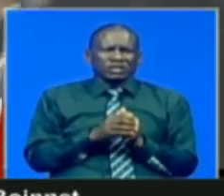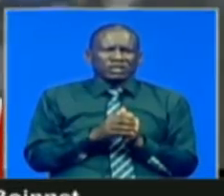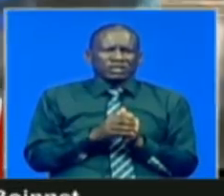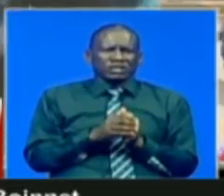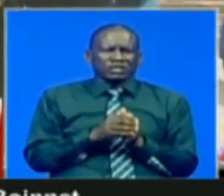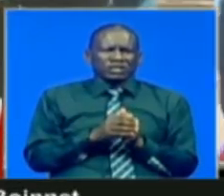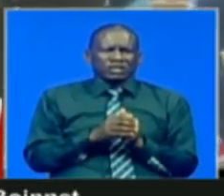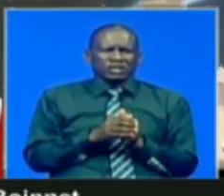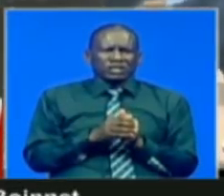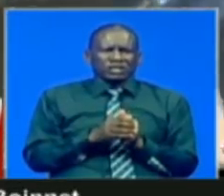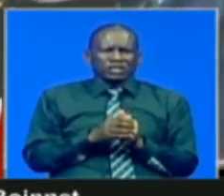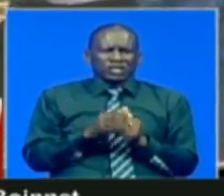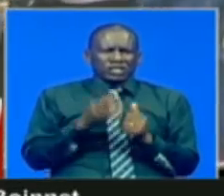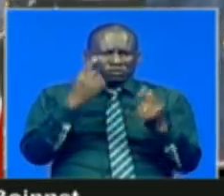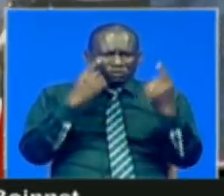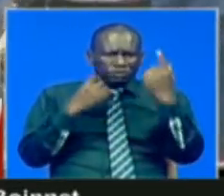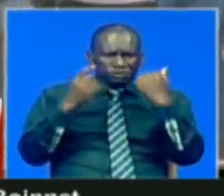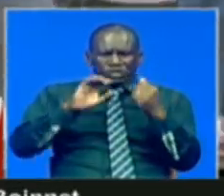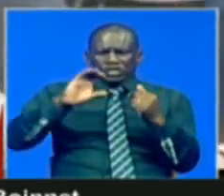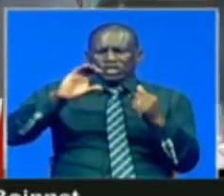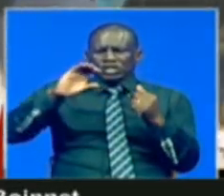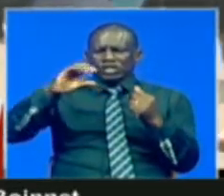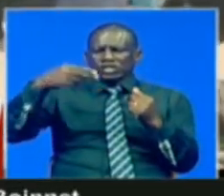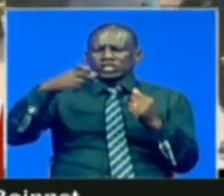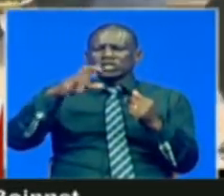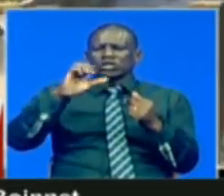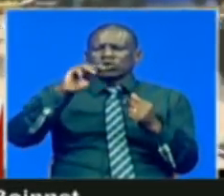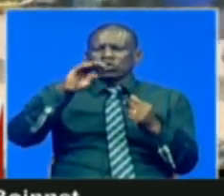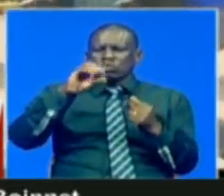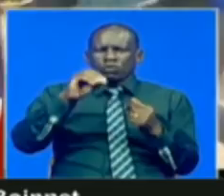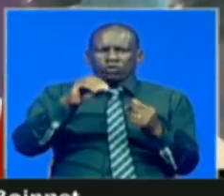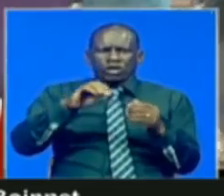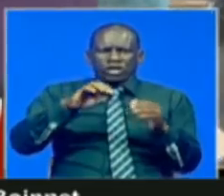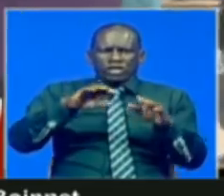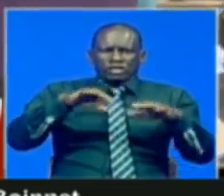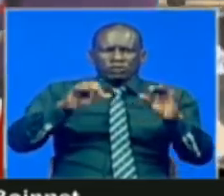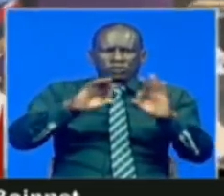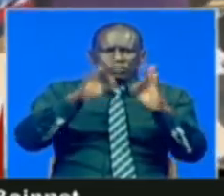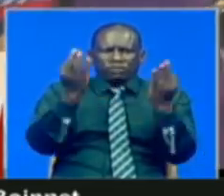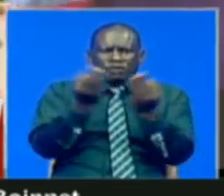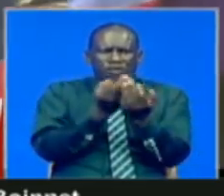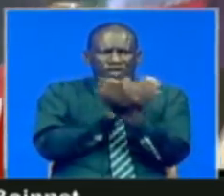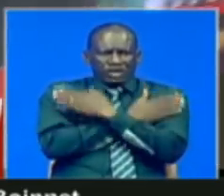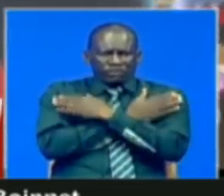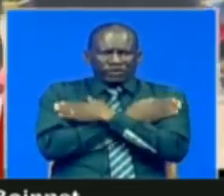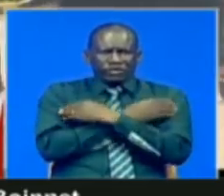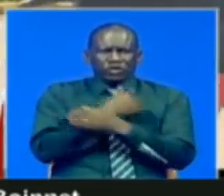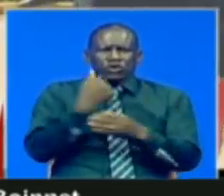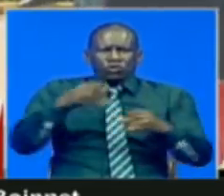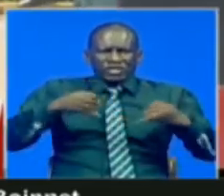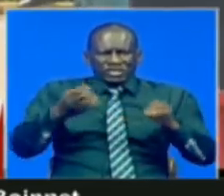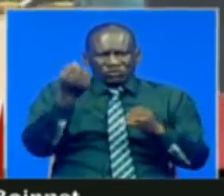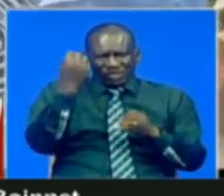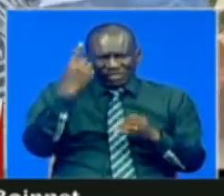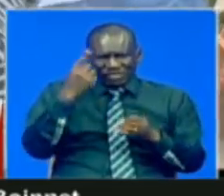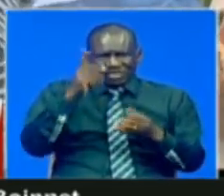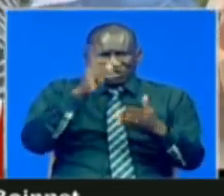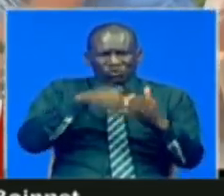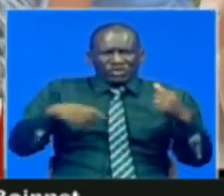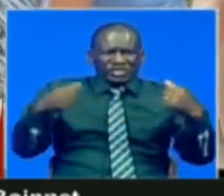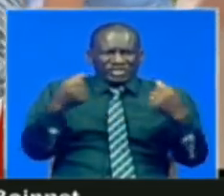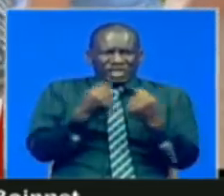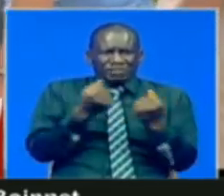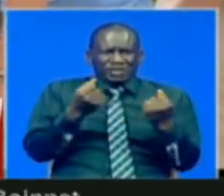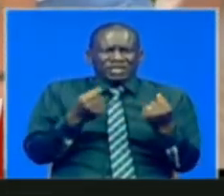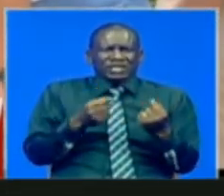The dark mood at the Chiromo Funeral Parlor sat above the family and friends who are piecing together the reality of the tragic